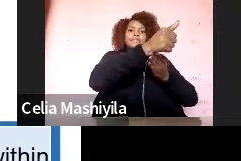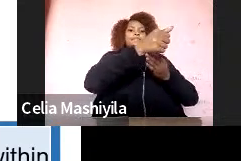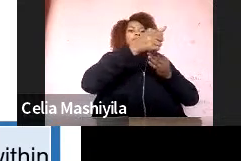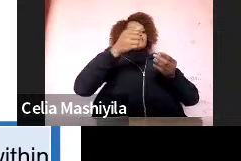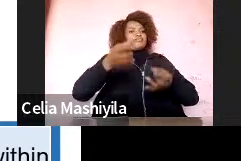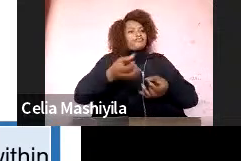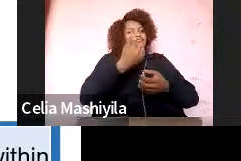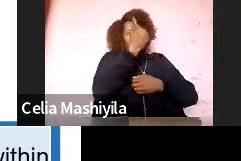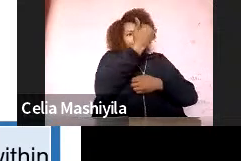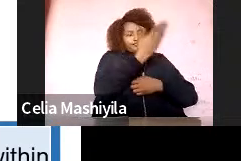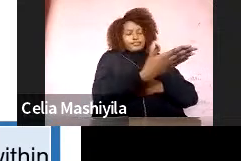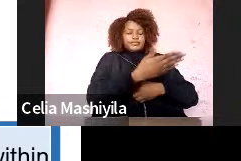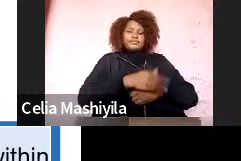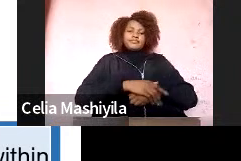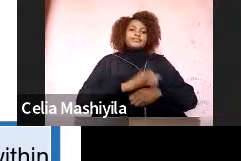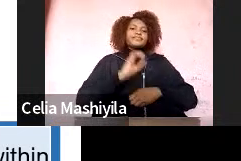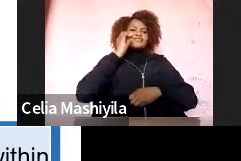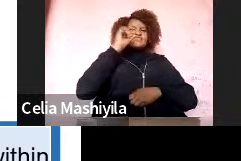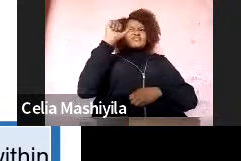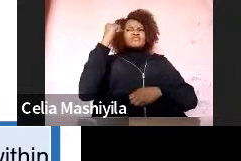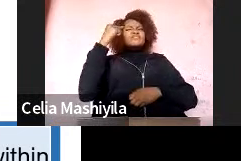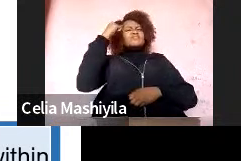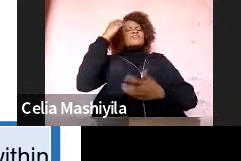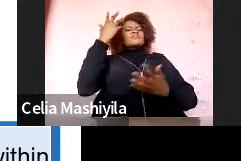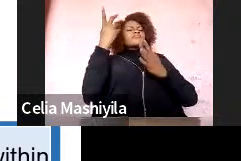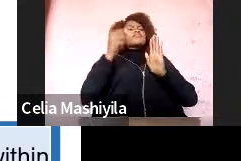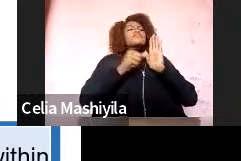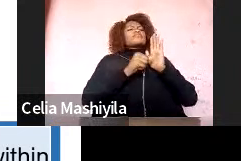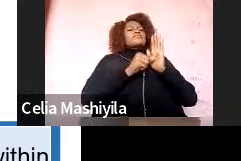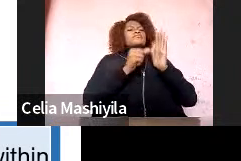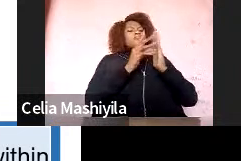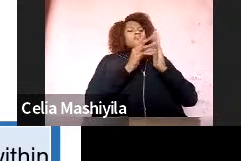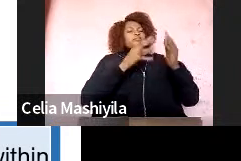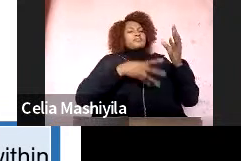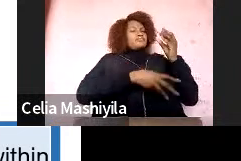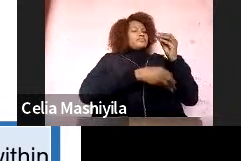which you think is suitable, and it's important for you to do so.